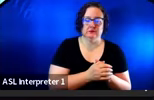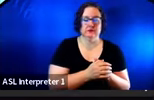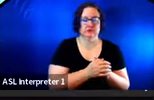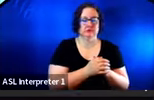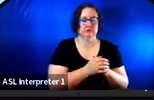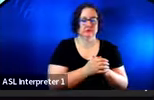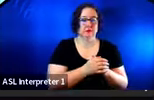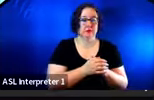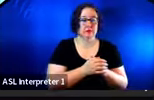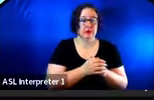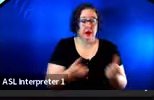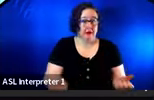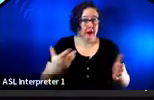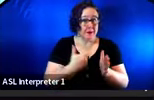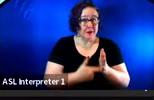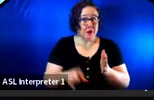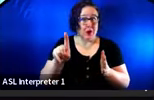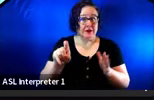don't know how much it costs yet. So